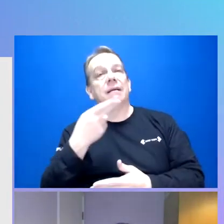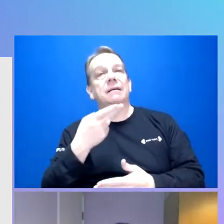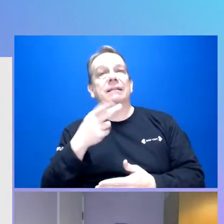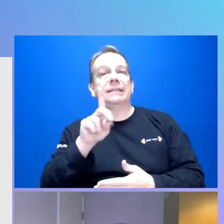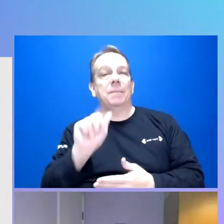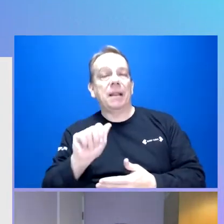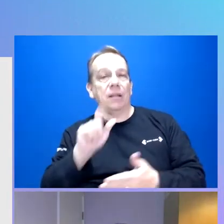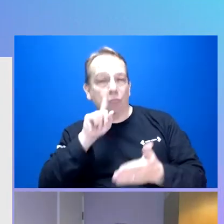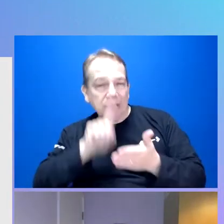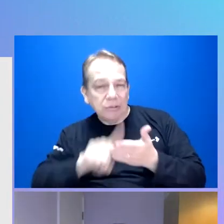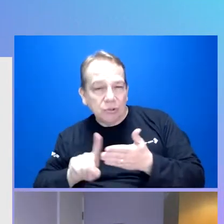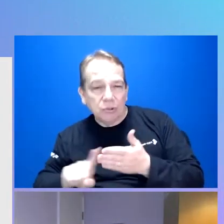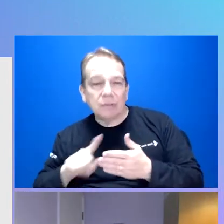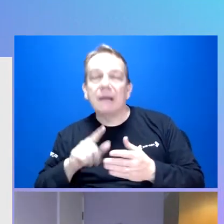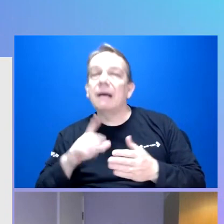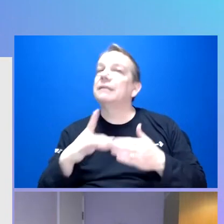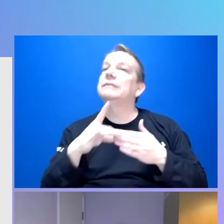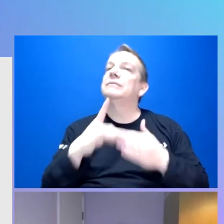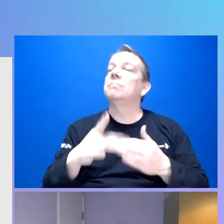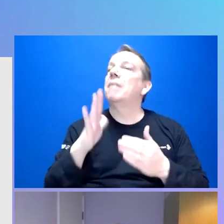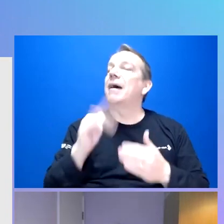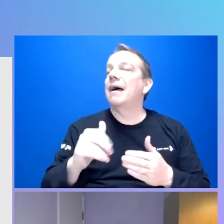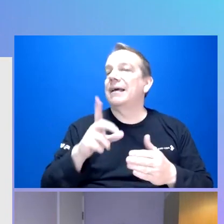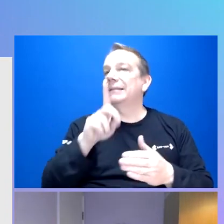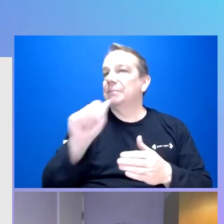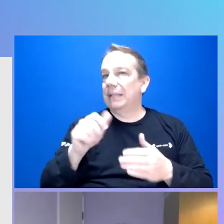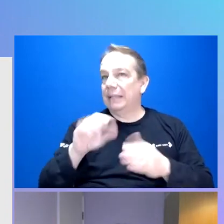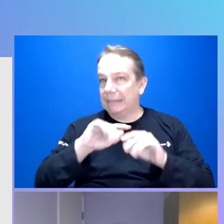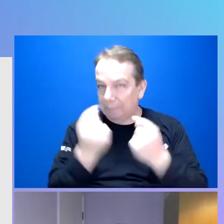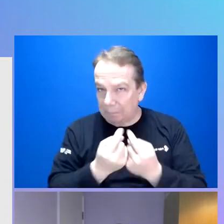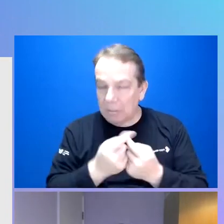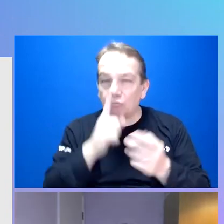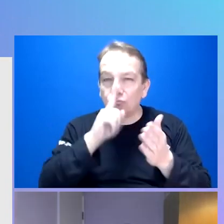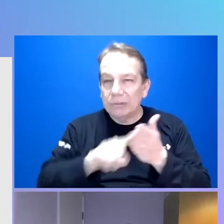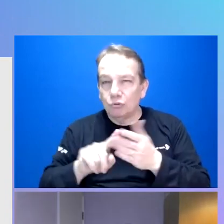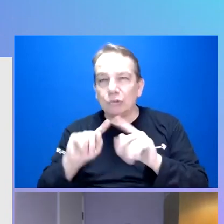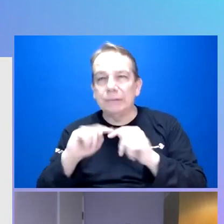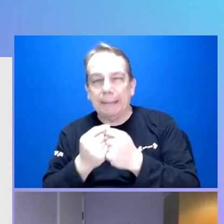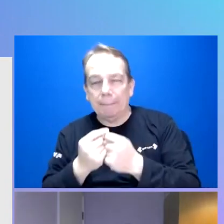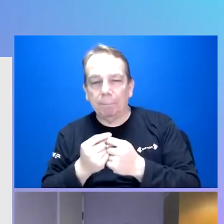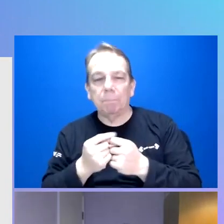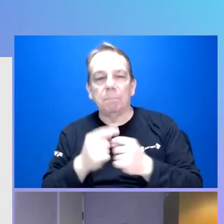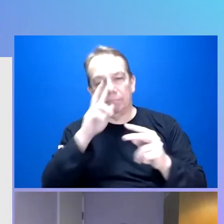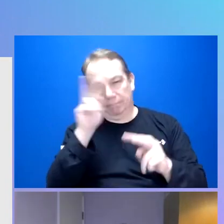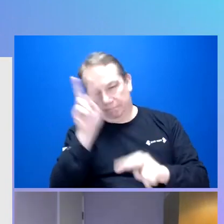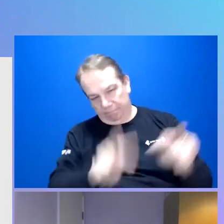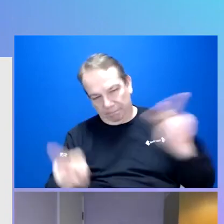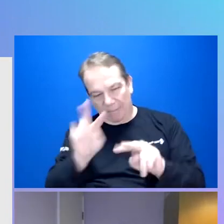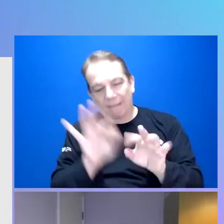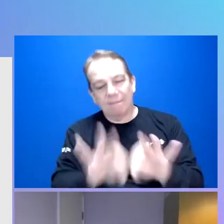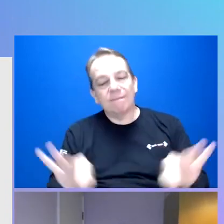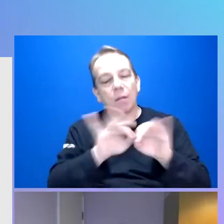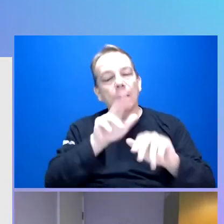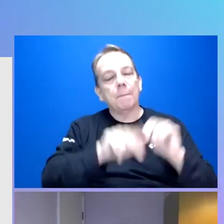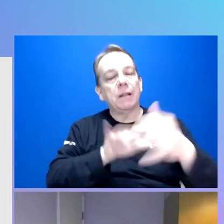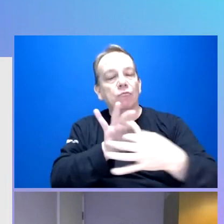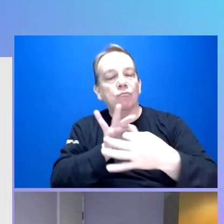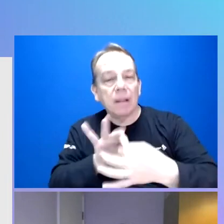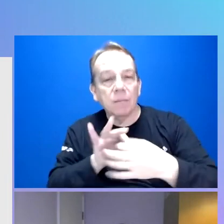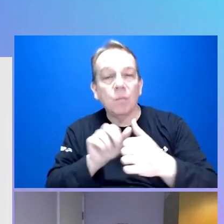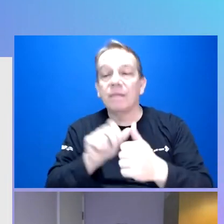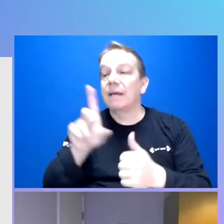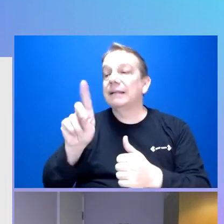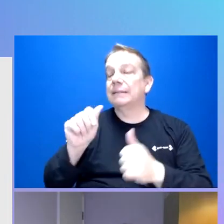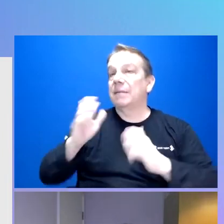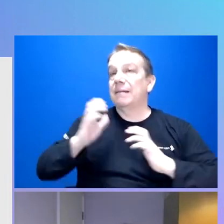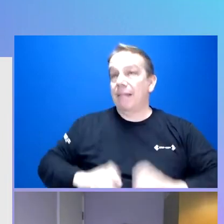by our accessibility team and our user research team. This will include looking at the value of building relationships with disabled clients